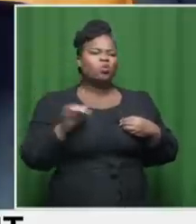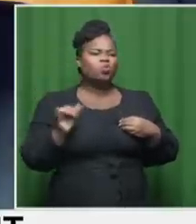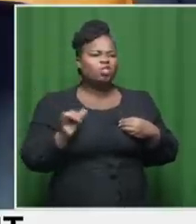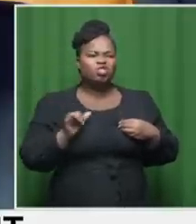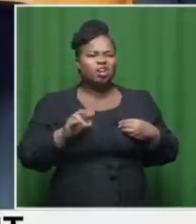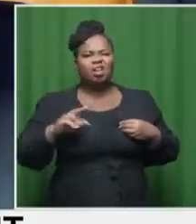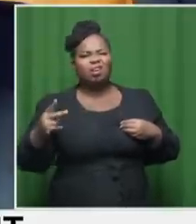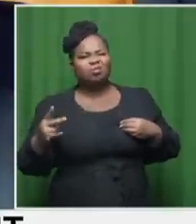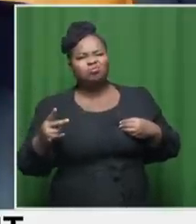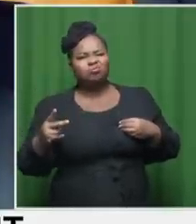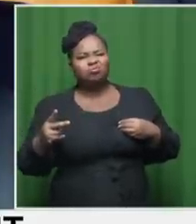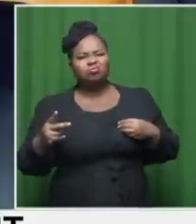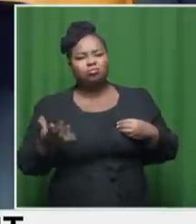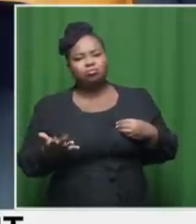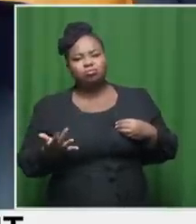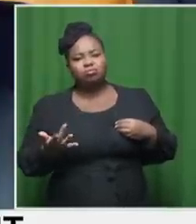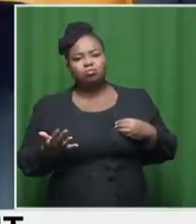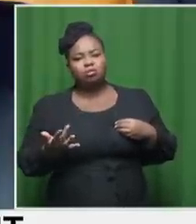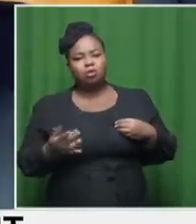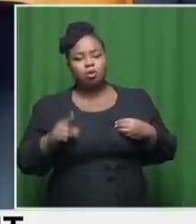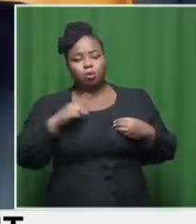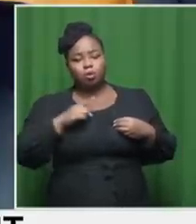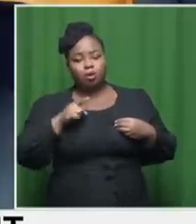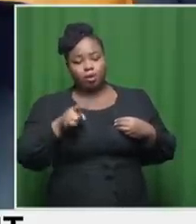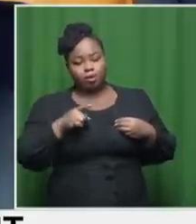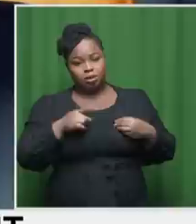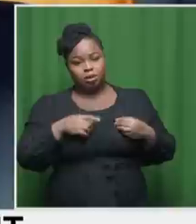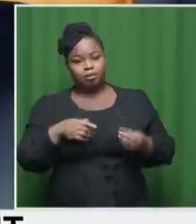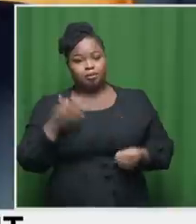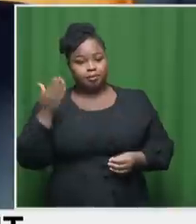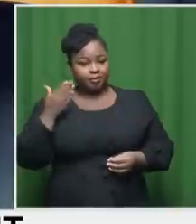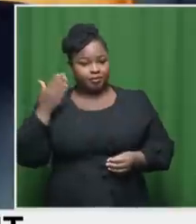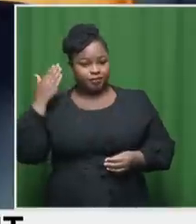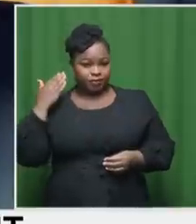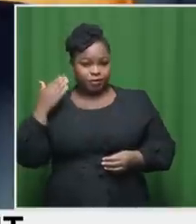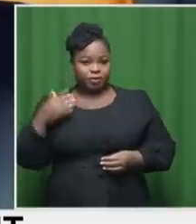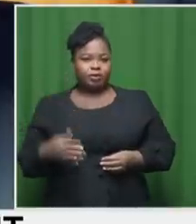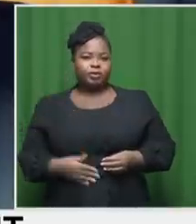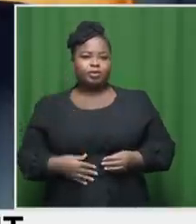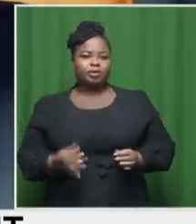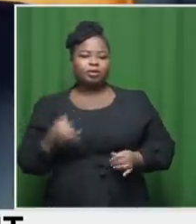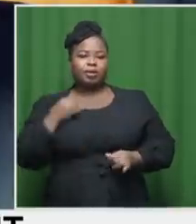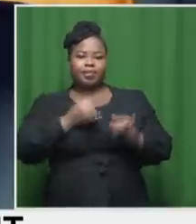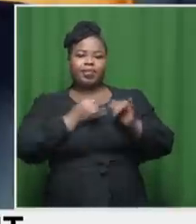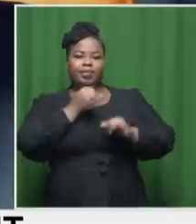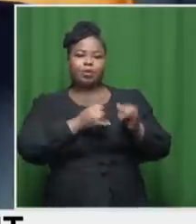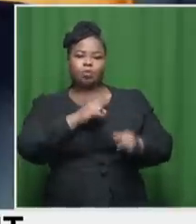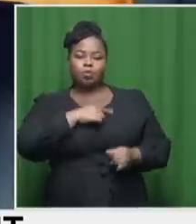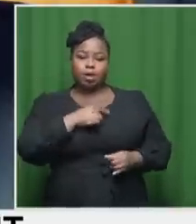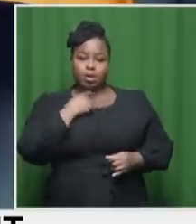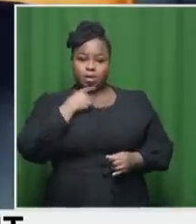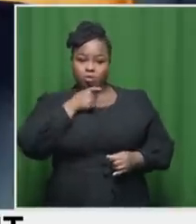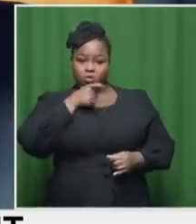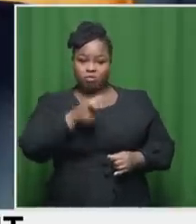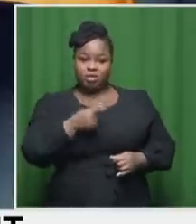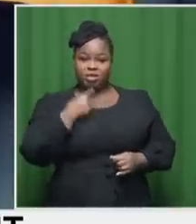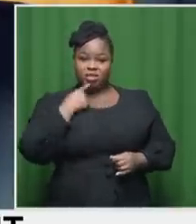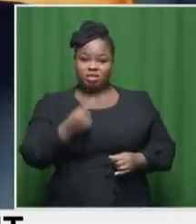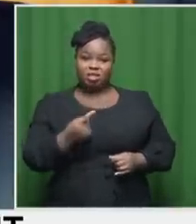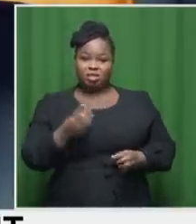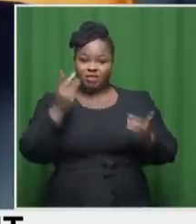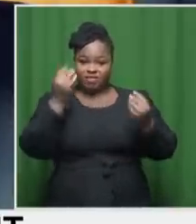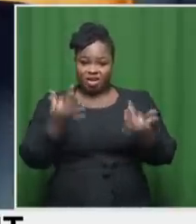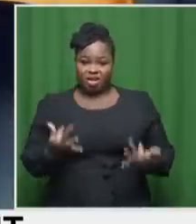exactly? And, you know, while speaking to that, there was also an allegation that was made regarding malfeasance